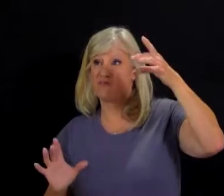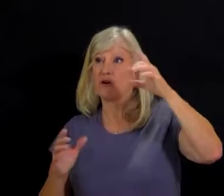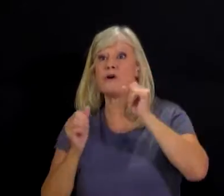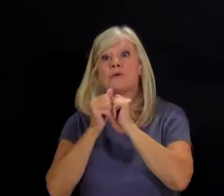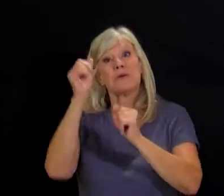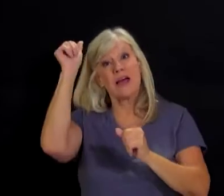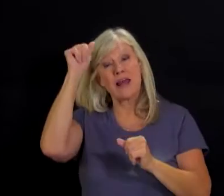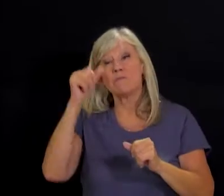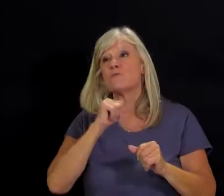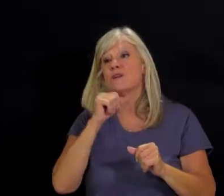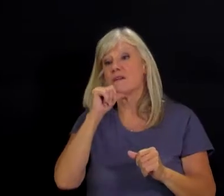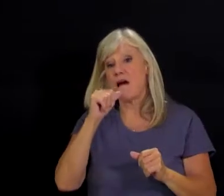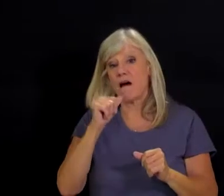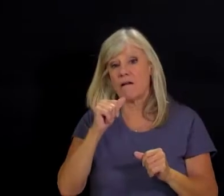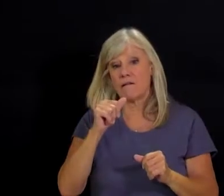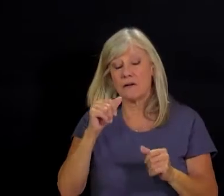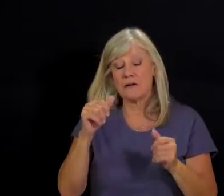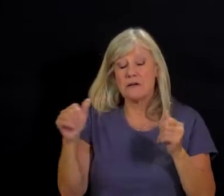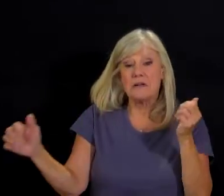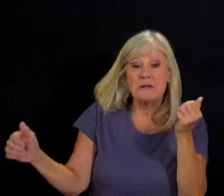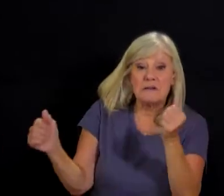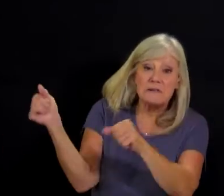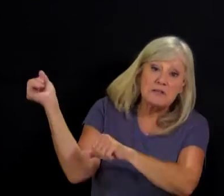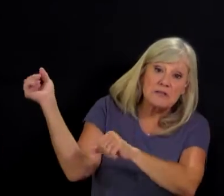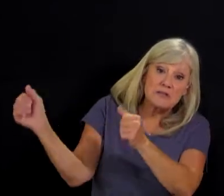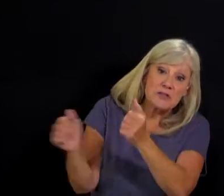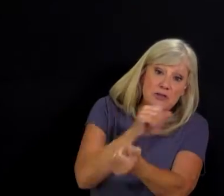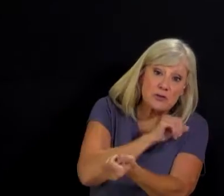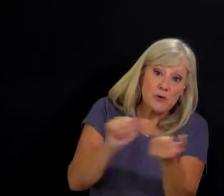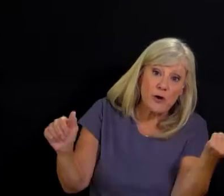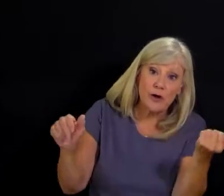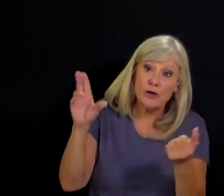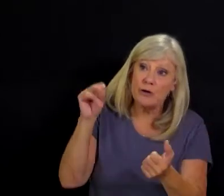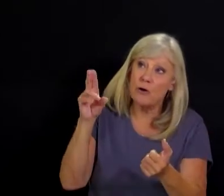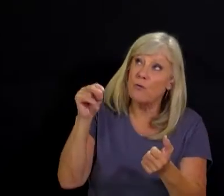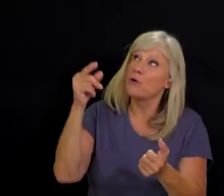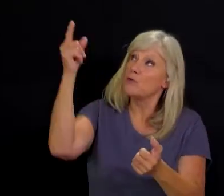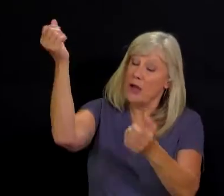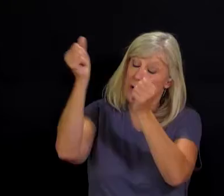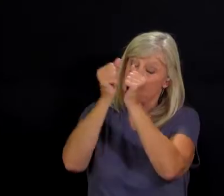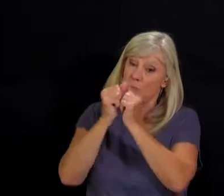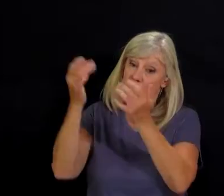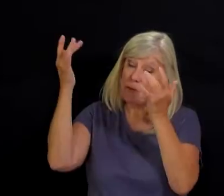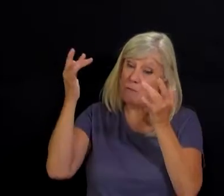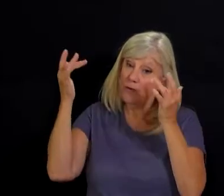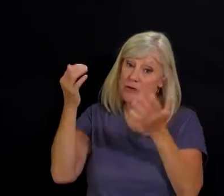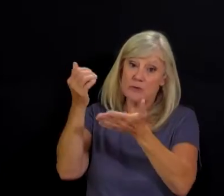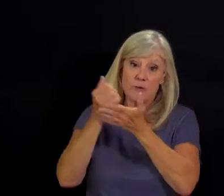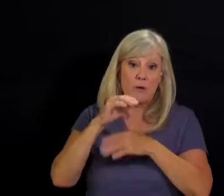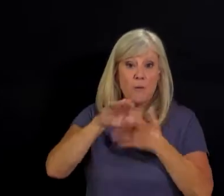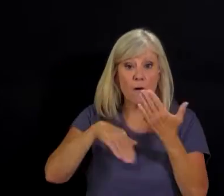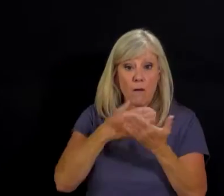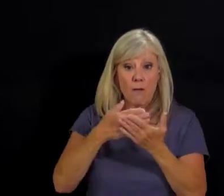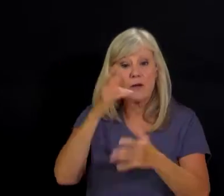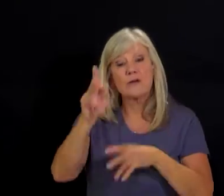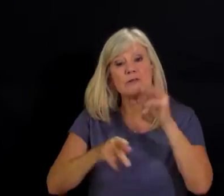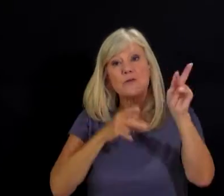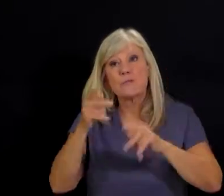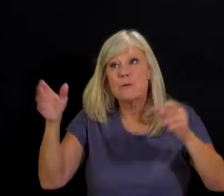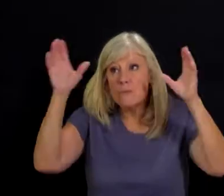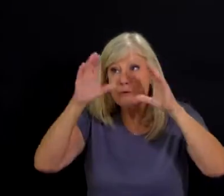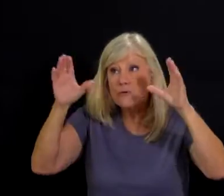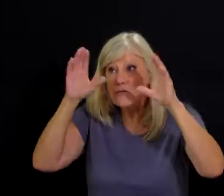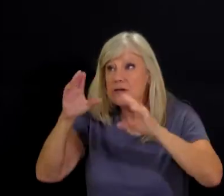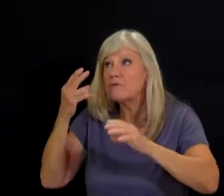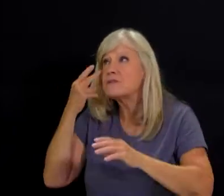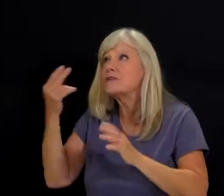to the domain of death. For you came in mercy to the aid of all, so that those who seek might find